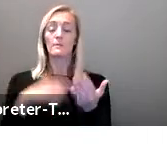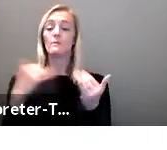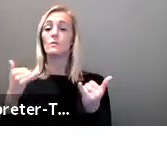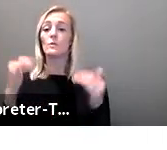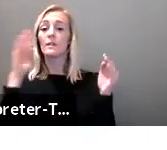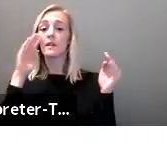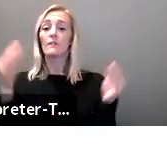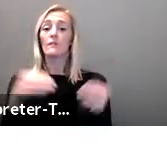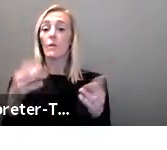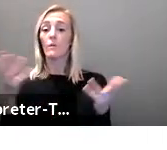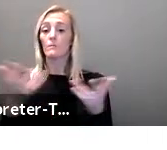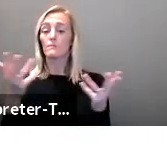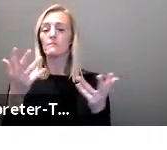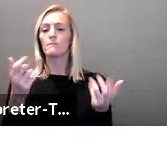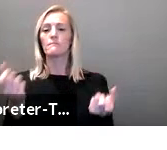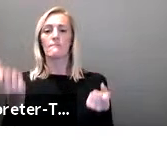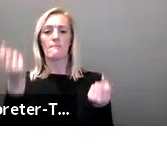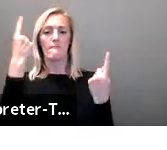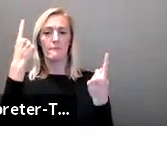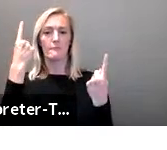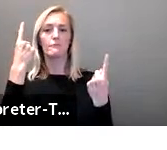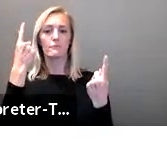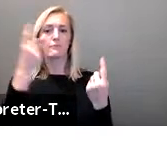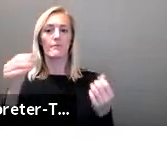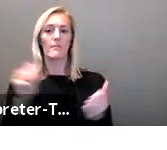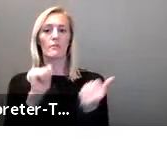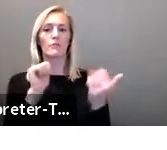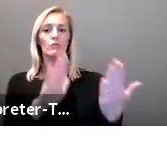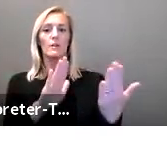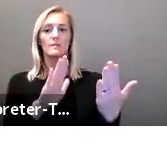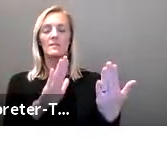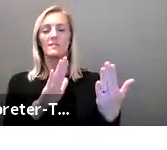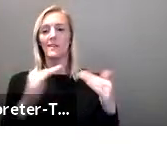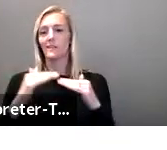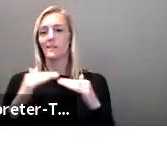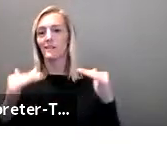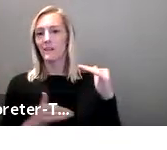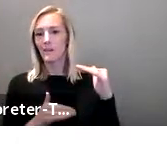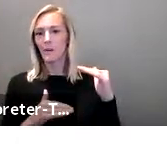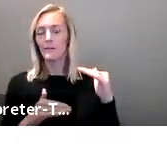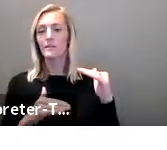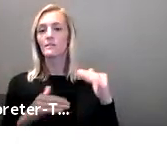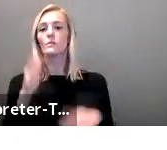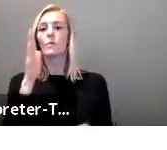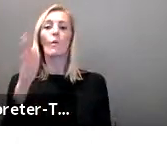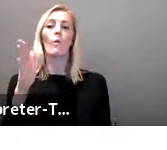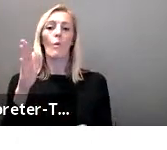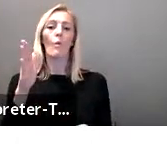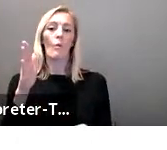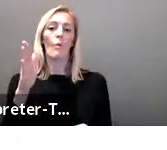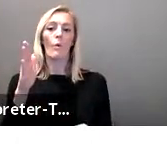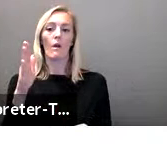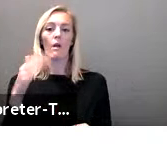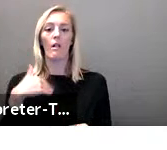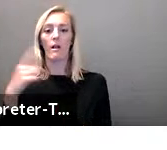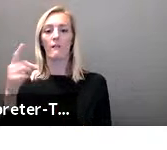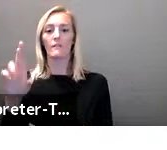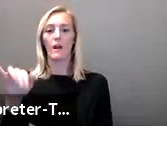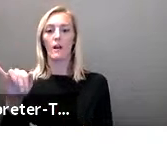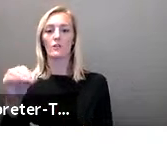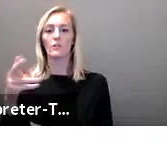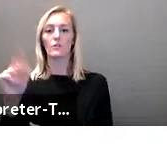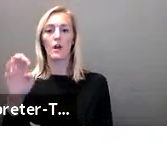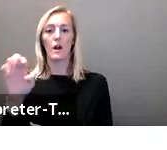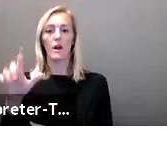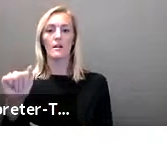around understanding and addressing the roots of inequities. We're going to hear from Dr. Jonella Holmes, the Executive Director